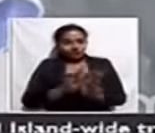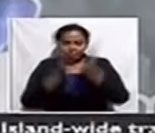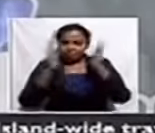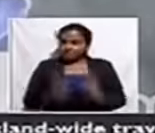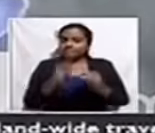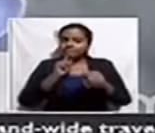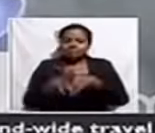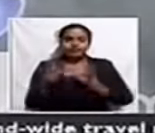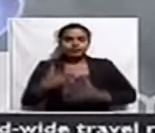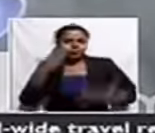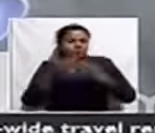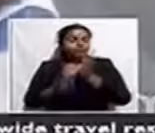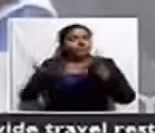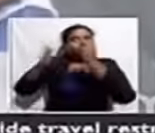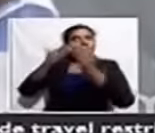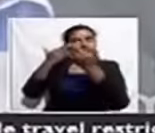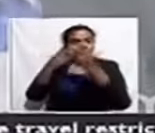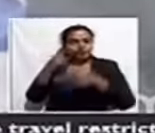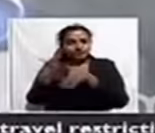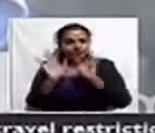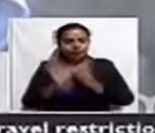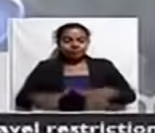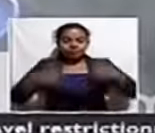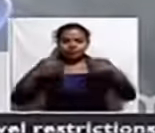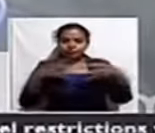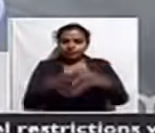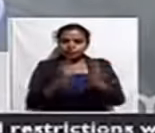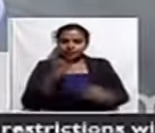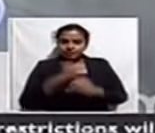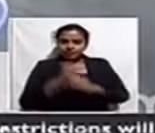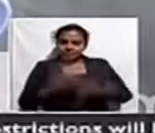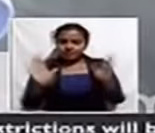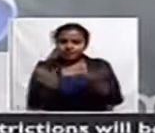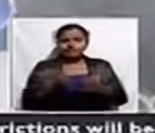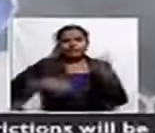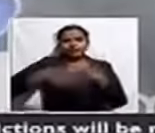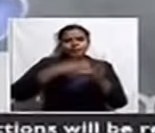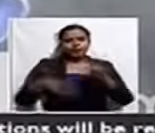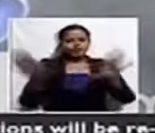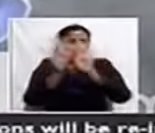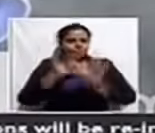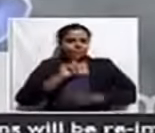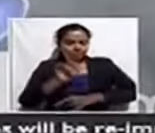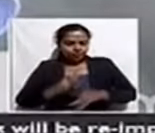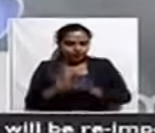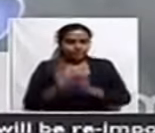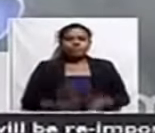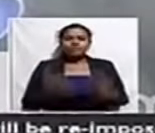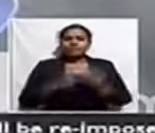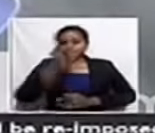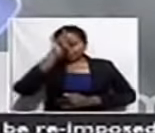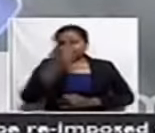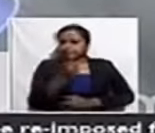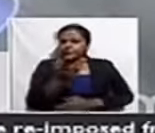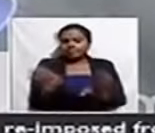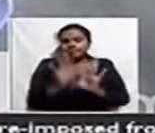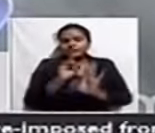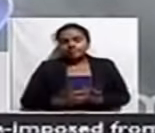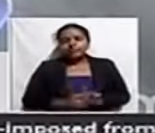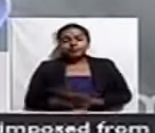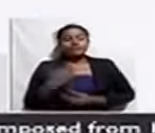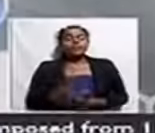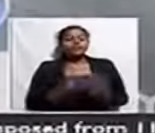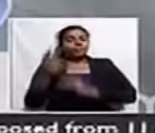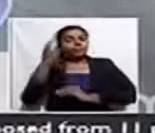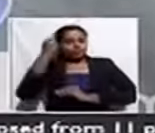the health sector is urging the government to impose an island-wide lockdown for a minimum of 2 weeks. We are of the stance that we should try